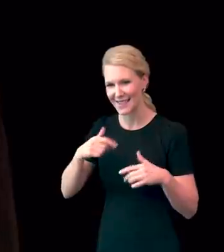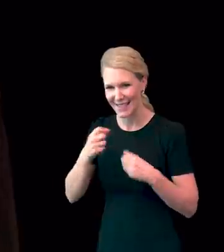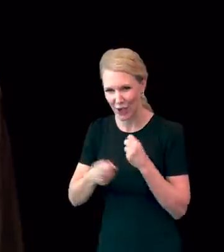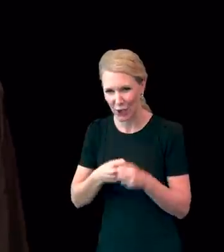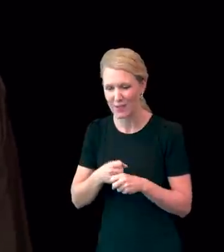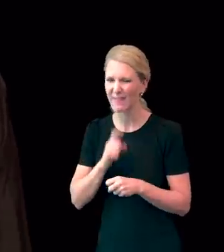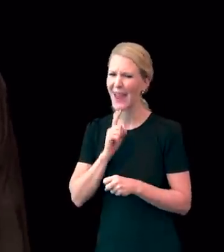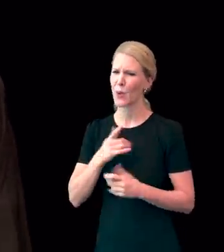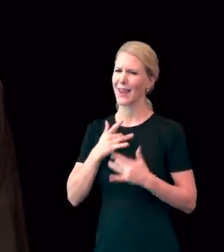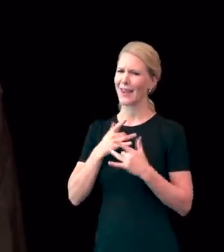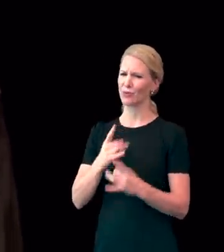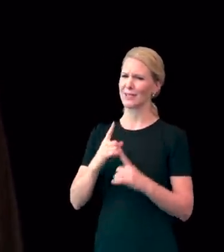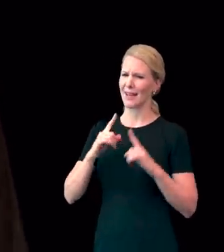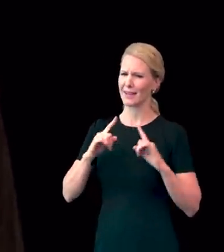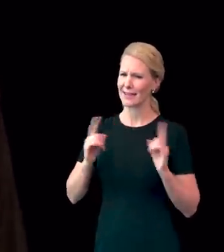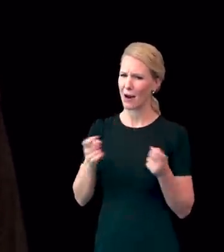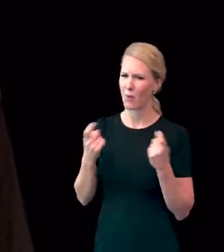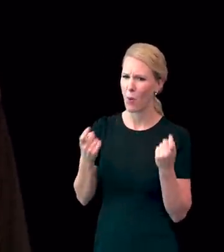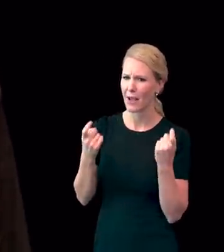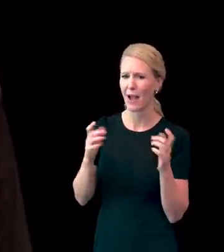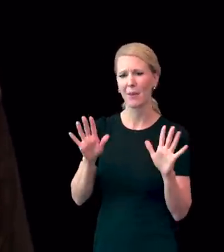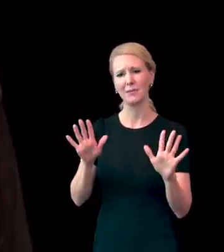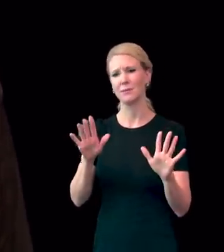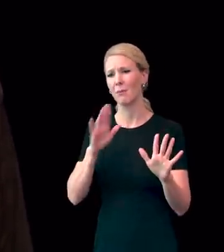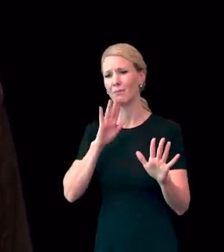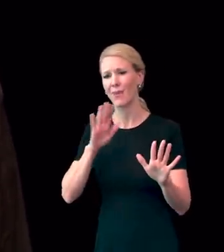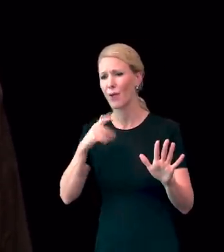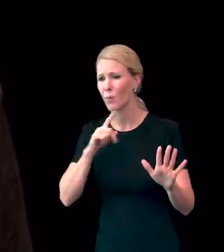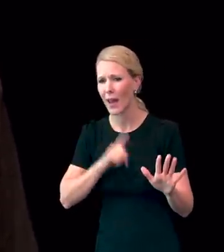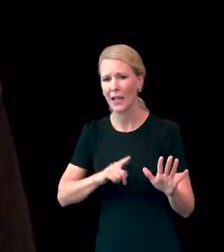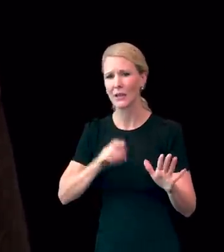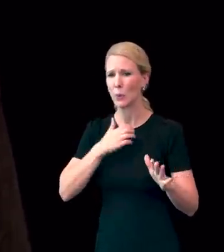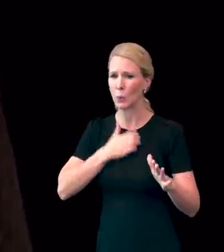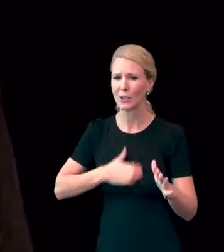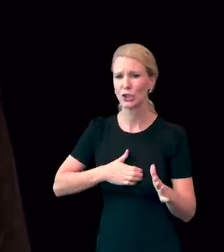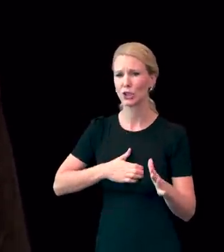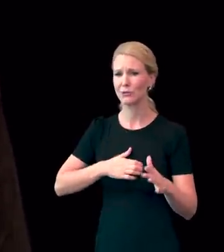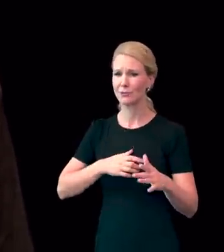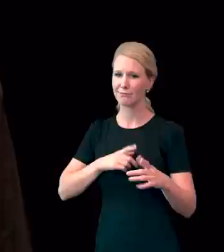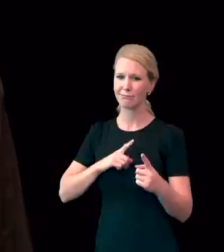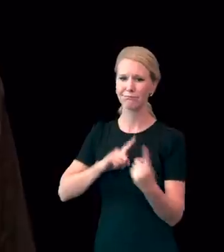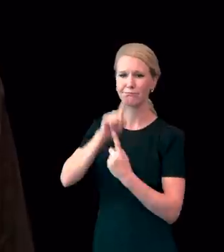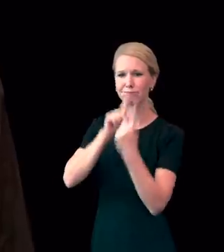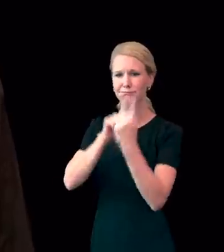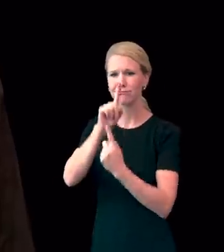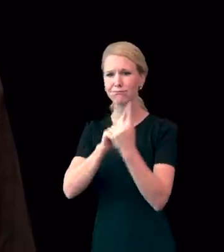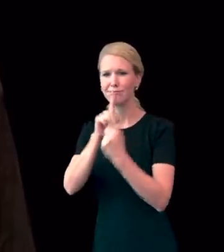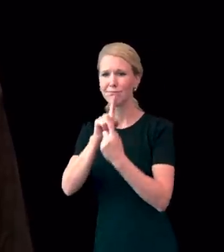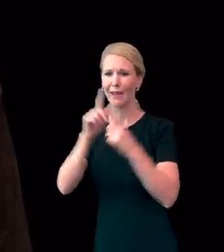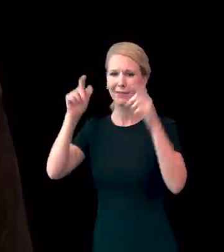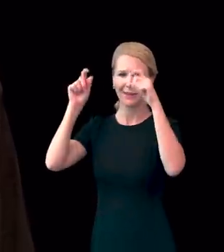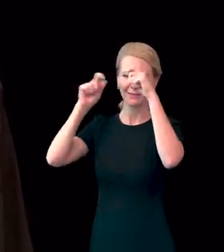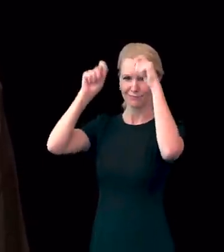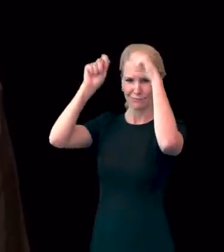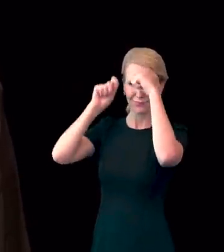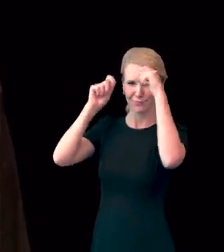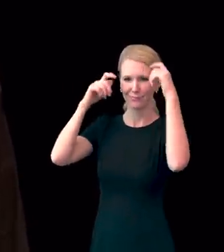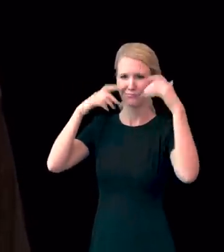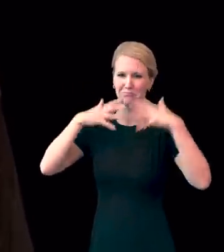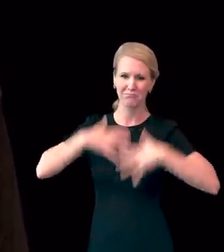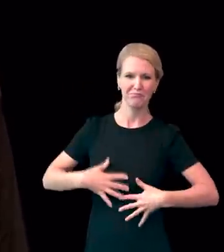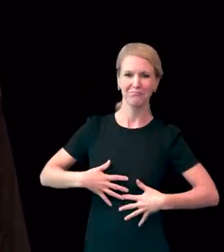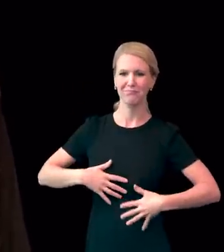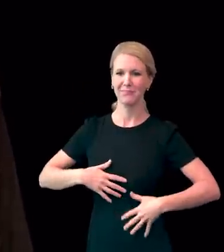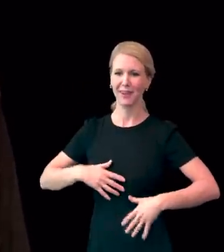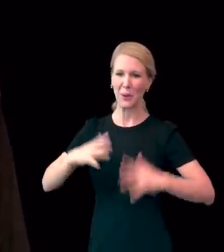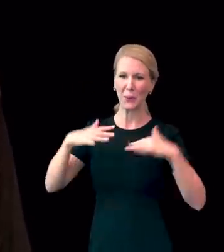ceremony, and believe me, there is really nothing more I would want than to be here with you all in person wearing our caps and gowns. Graduating from any four-year